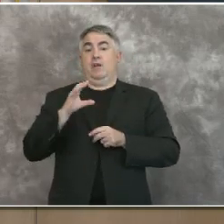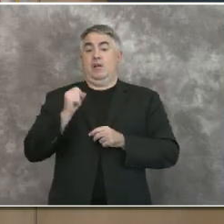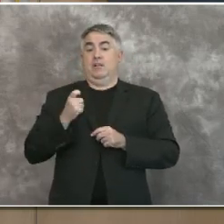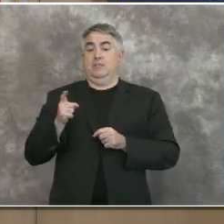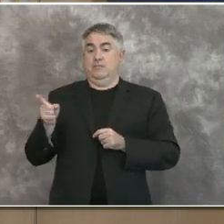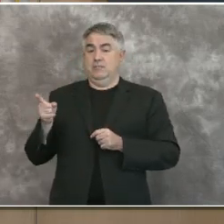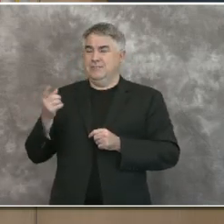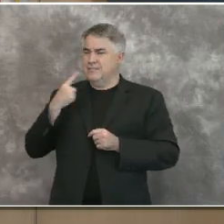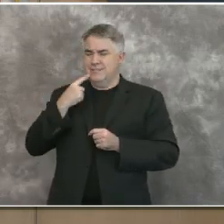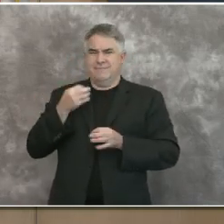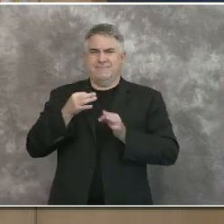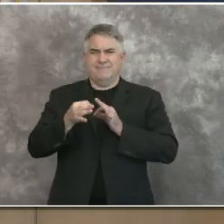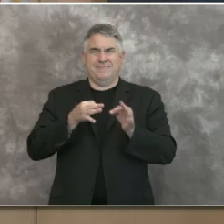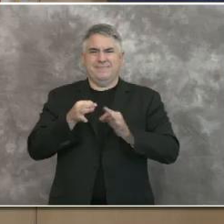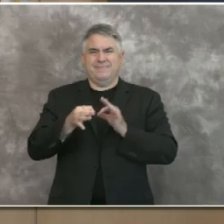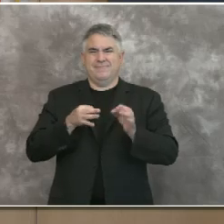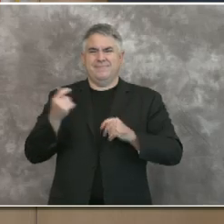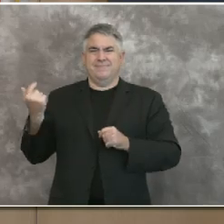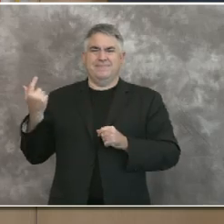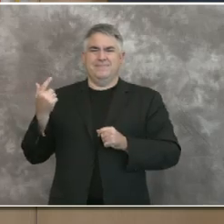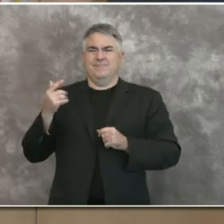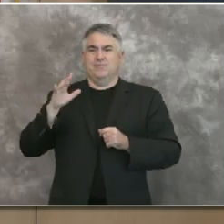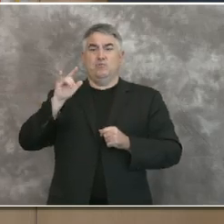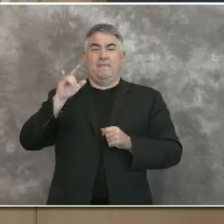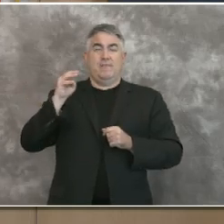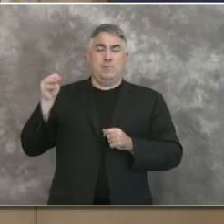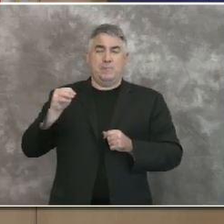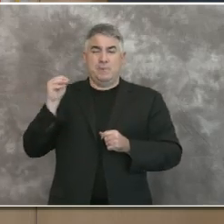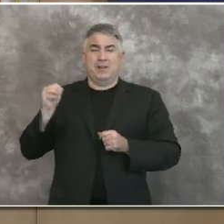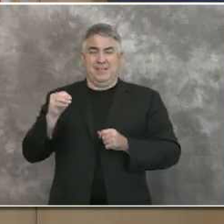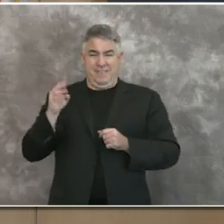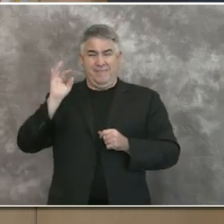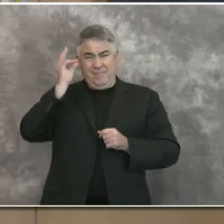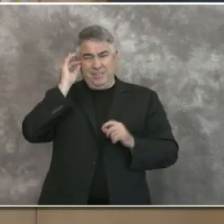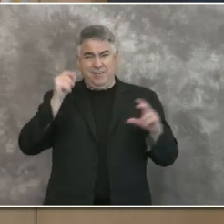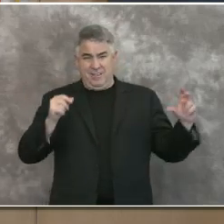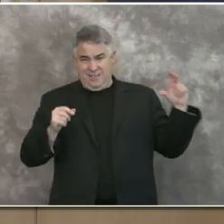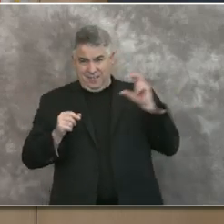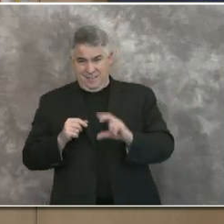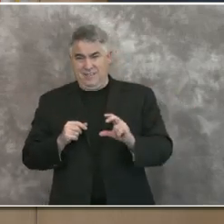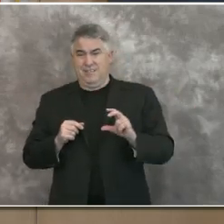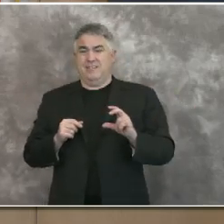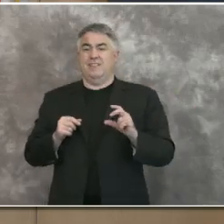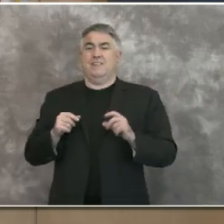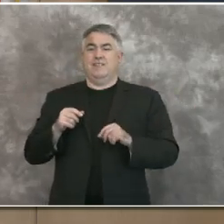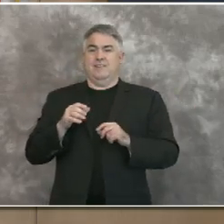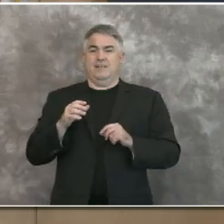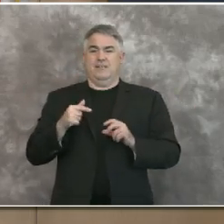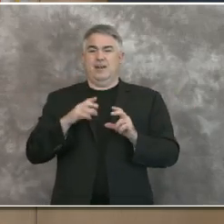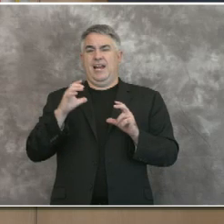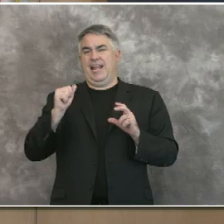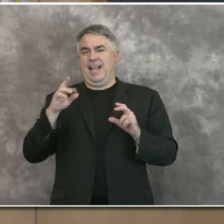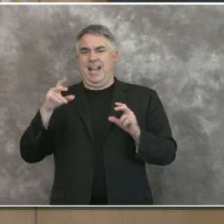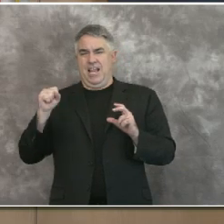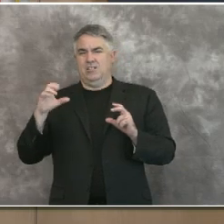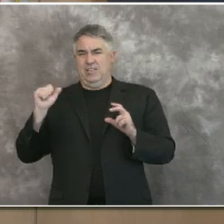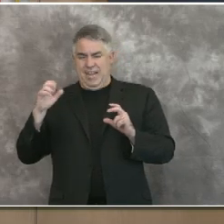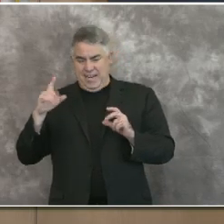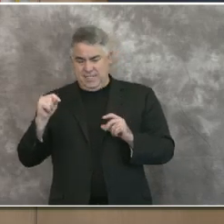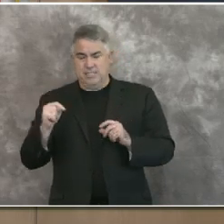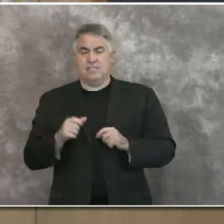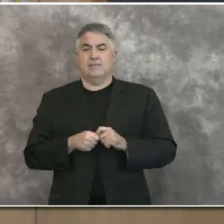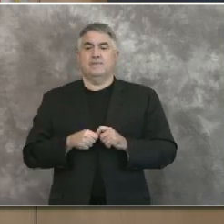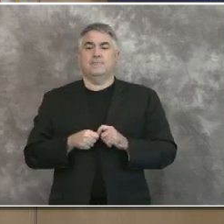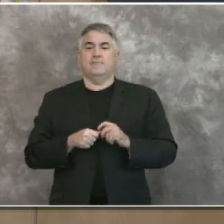and humanitarian efforts we did with Federal CARES Act funding yesterday. He talked about the money that was made available for cities. In